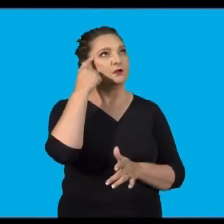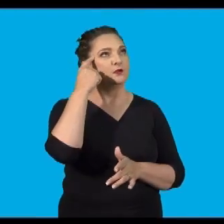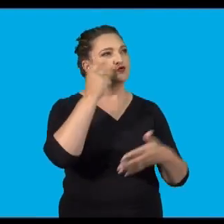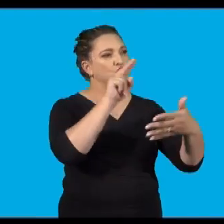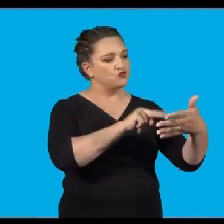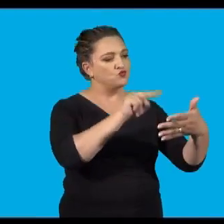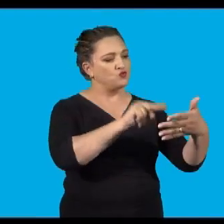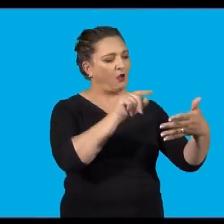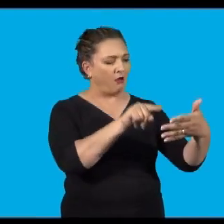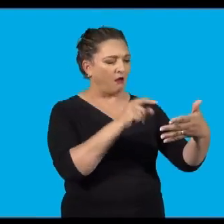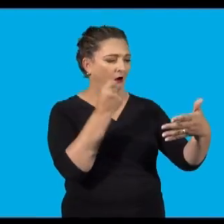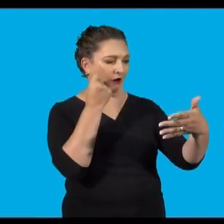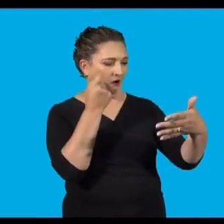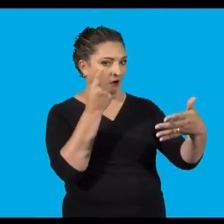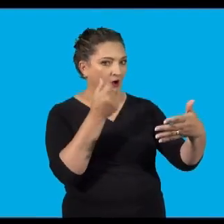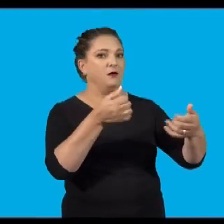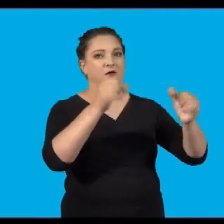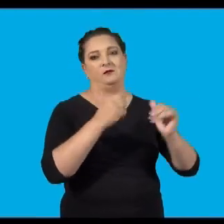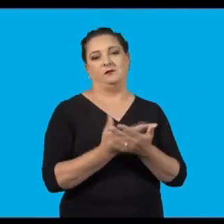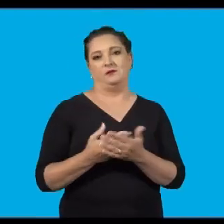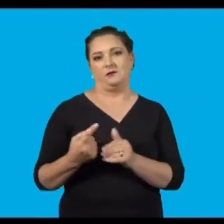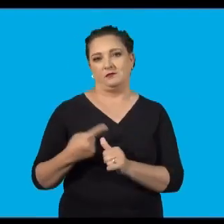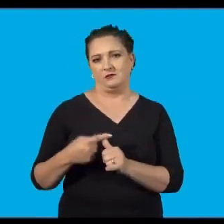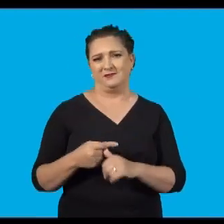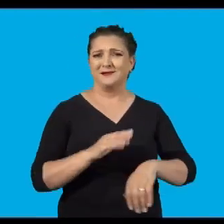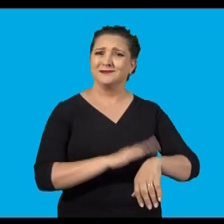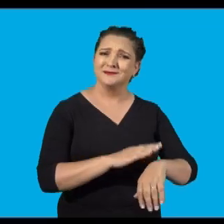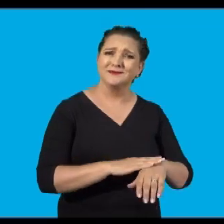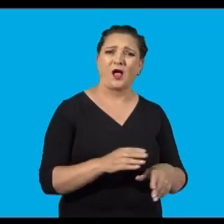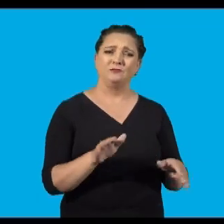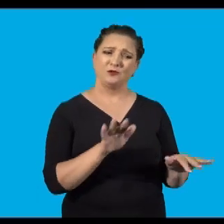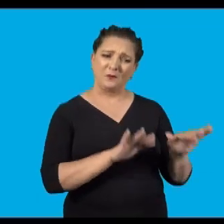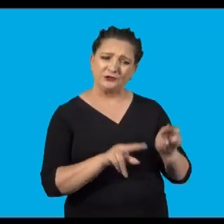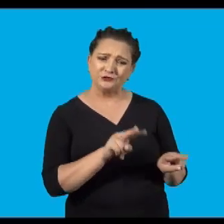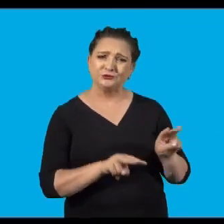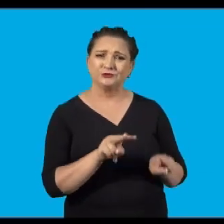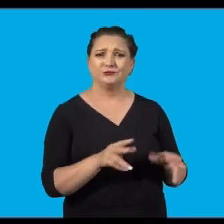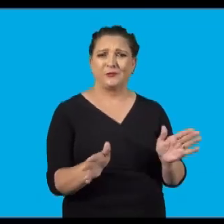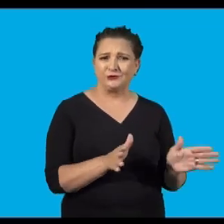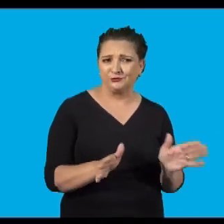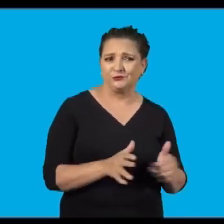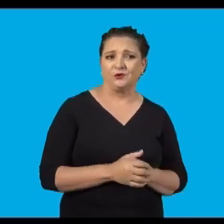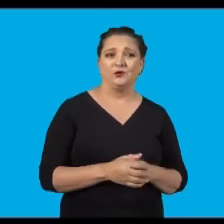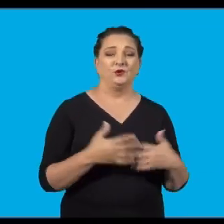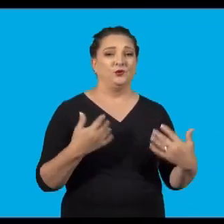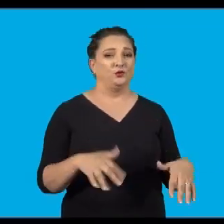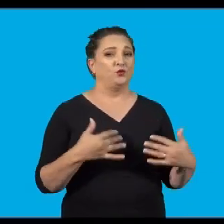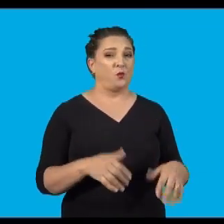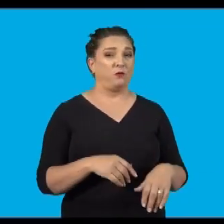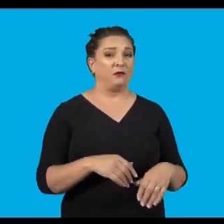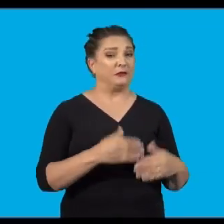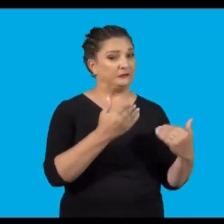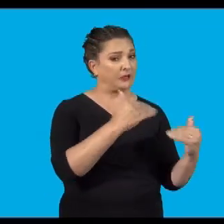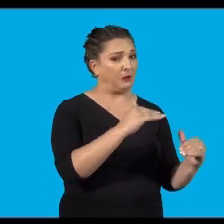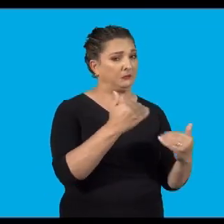comprehending, and now you need to interpret what you read in order to answer questions. Time management, paramount importance. You need to